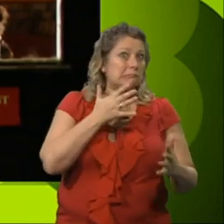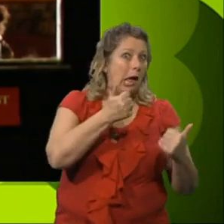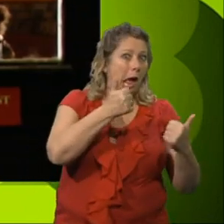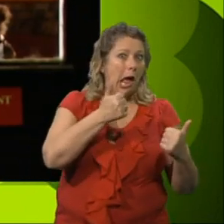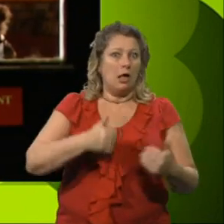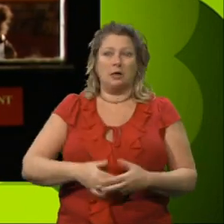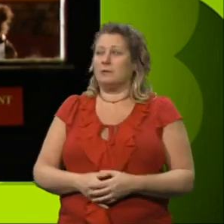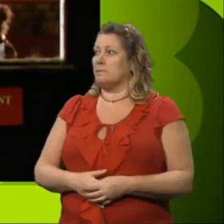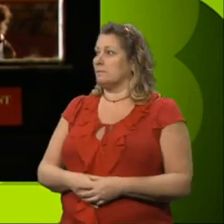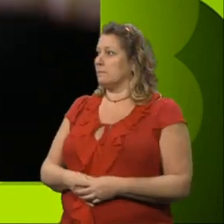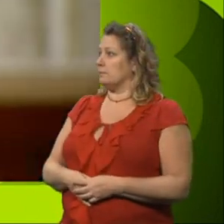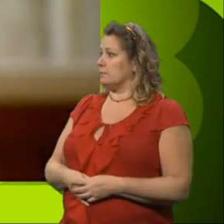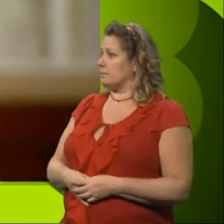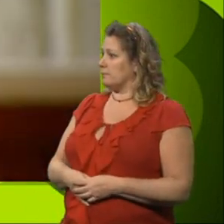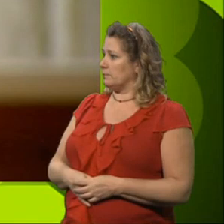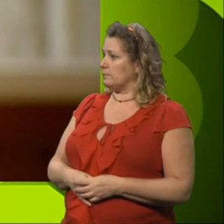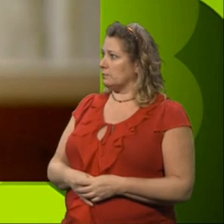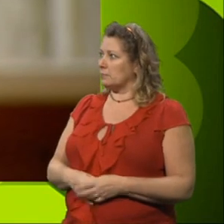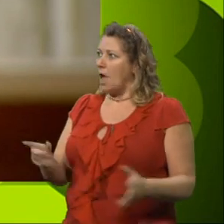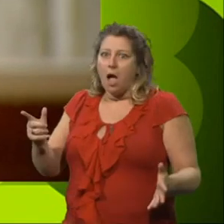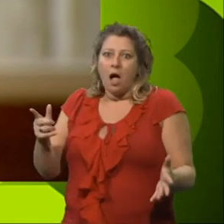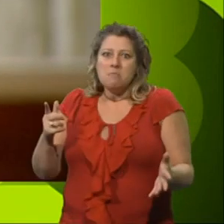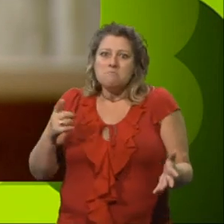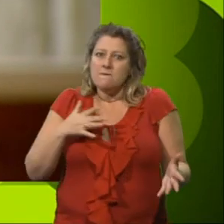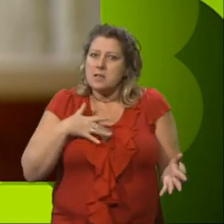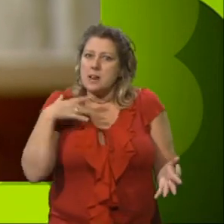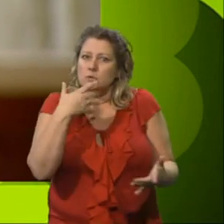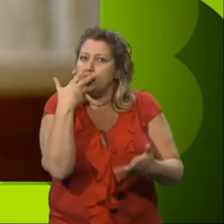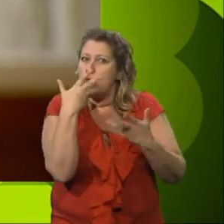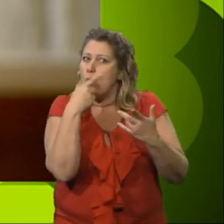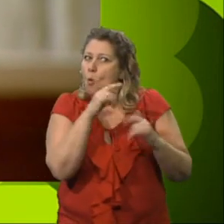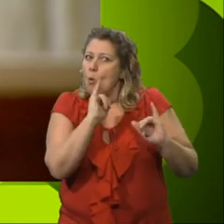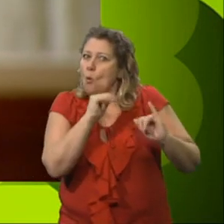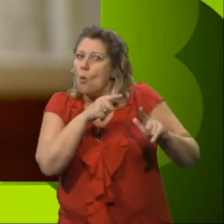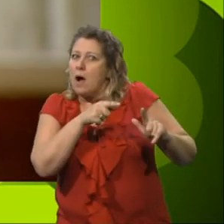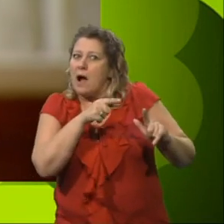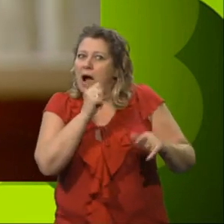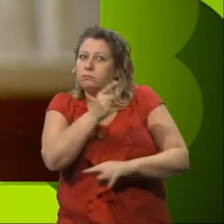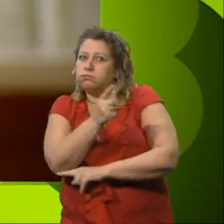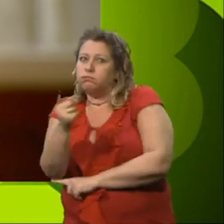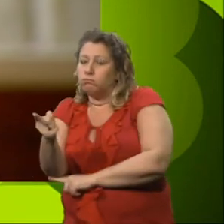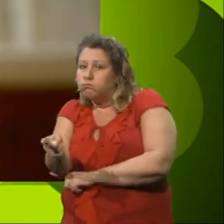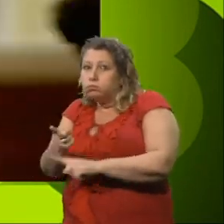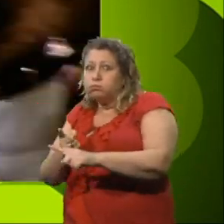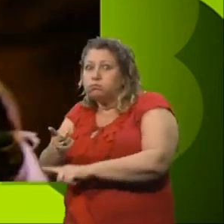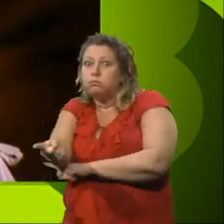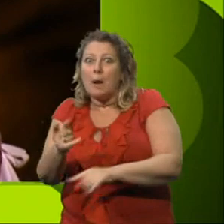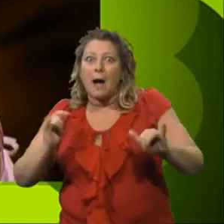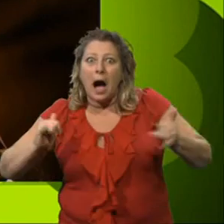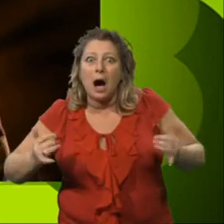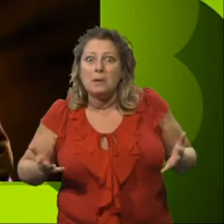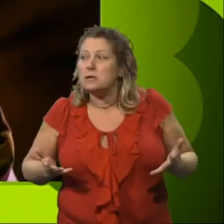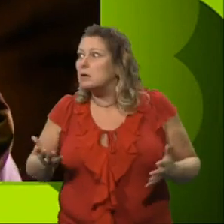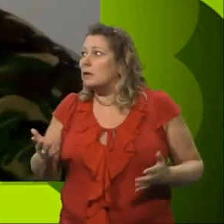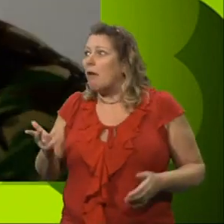secure. I smell a scoop, Hacker. The sergeant has a tank and he's going to do away with that nice colonel. Very